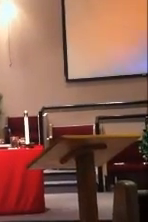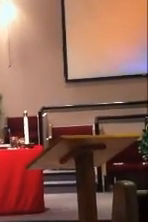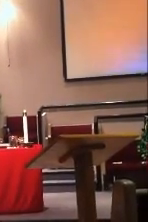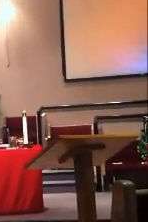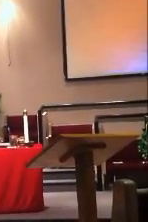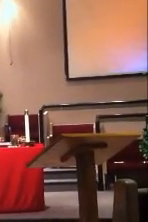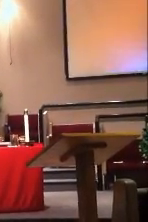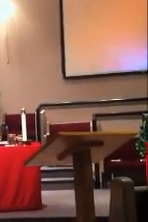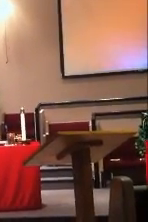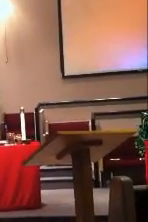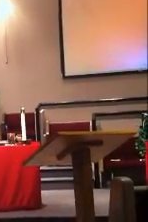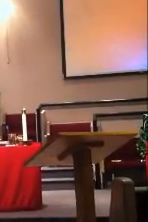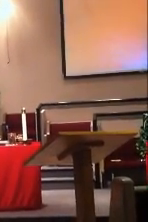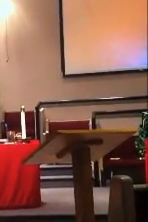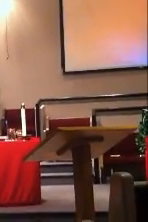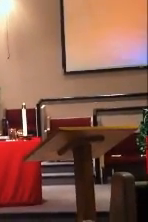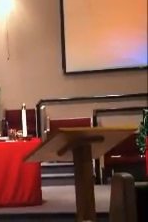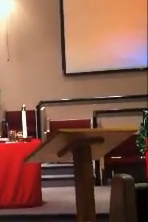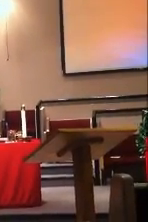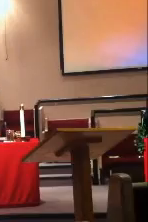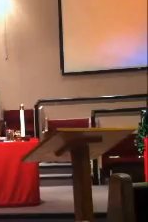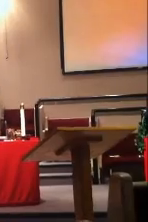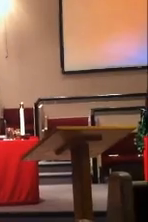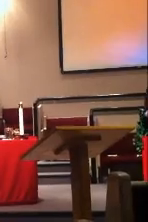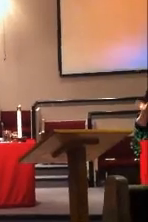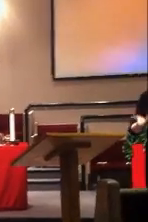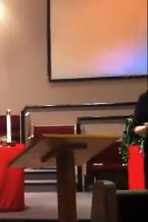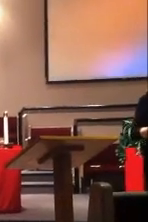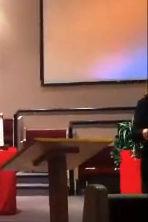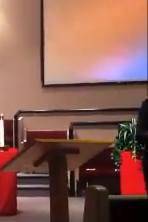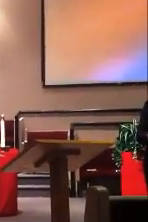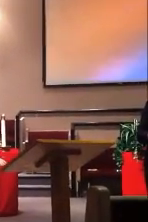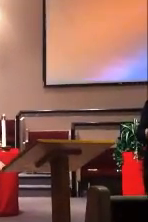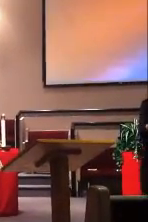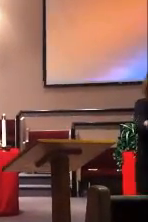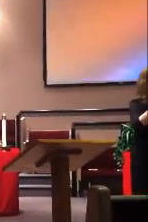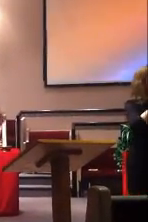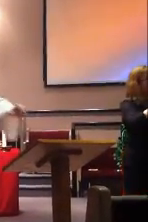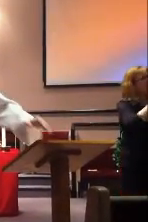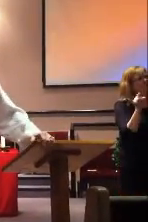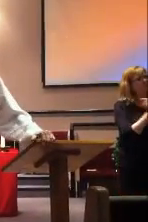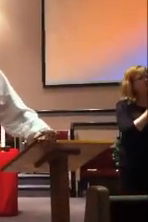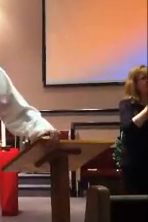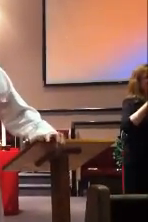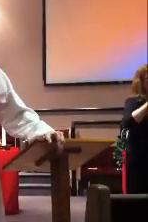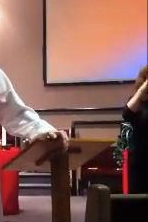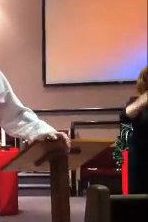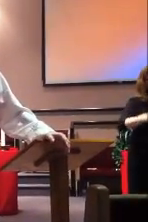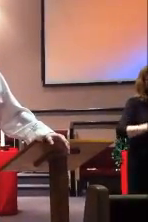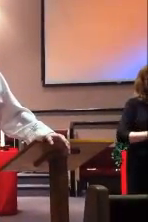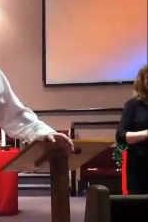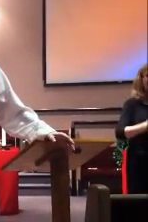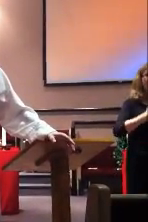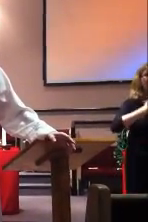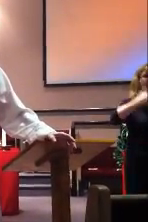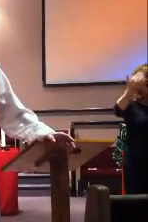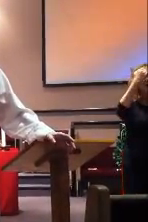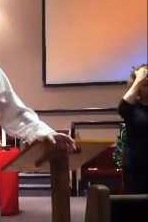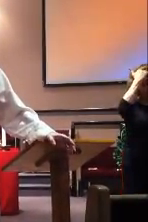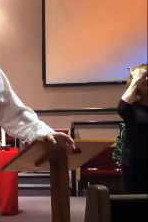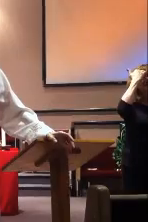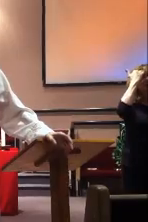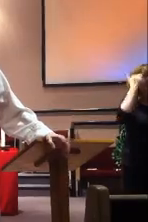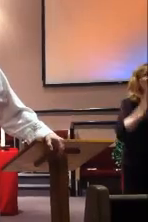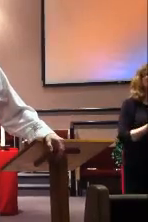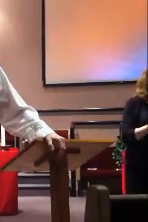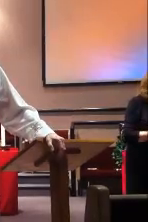that? Yeah. Let me tell you why that's important. It's important for you to make that decision because I know, my God, it's going to be